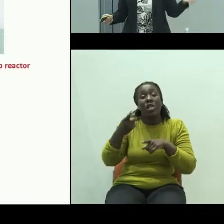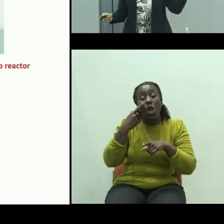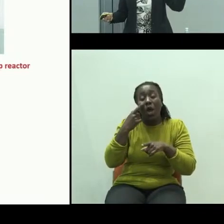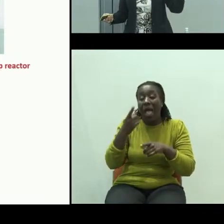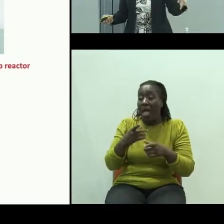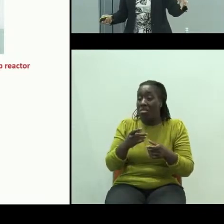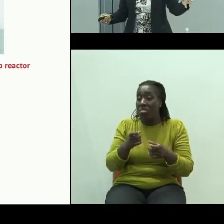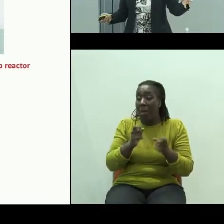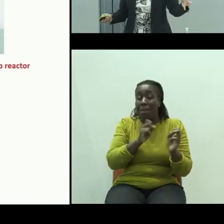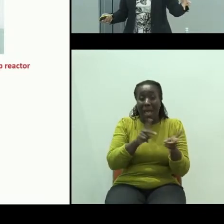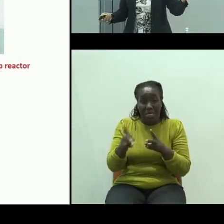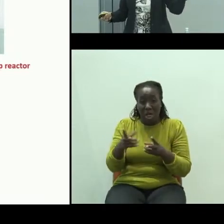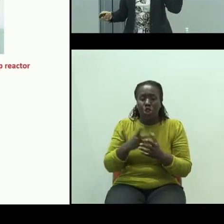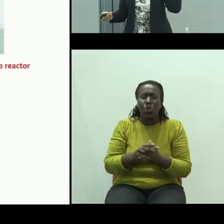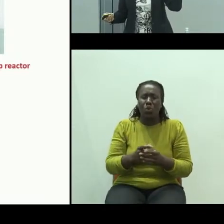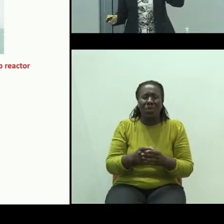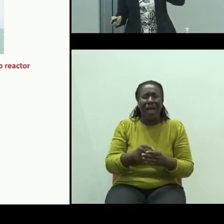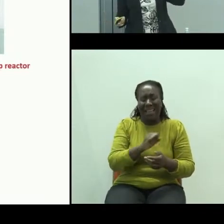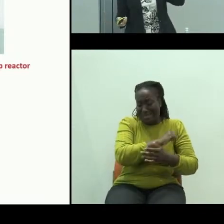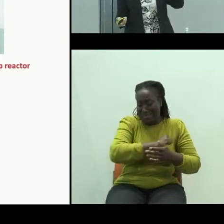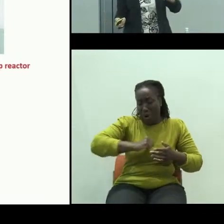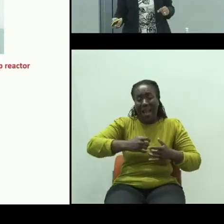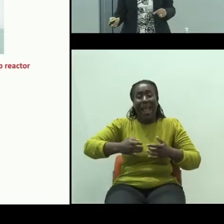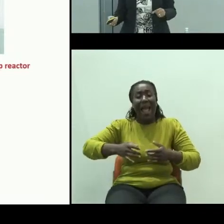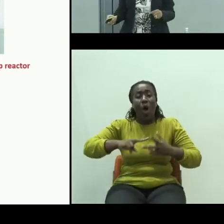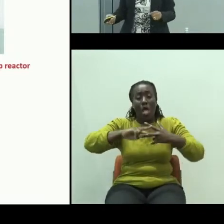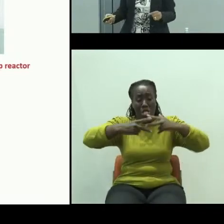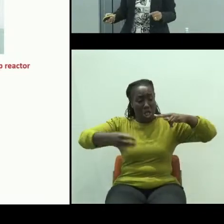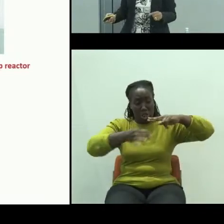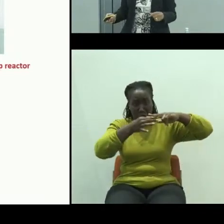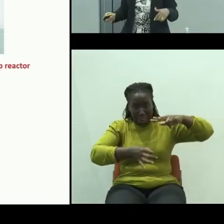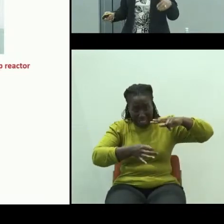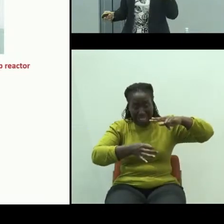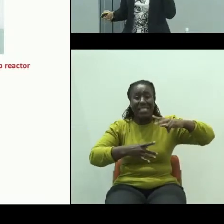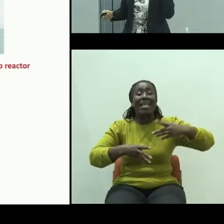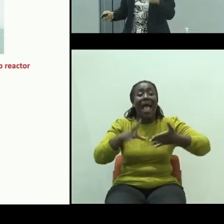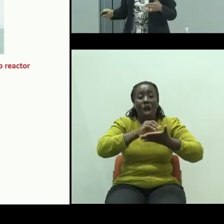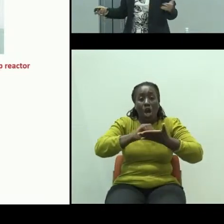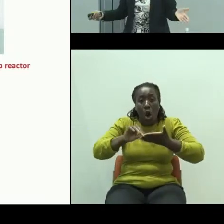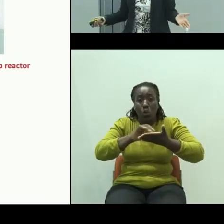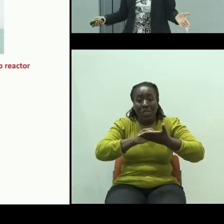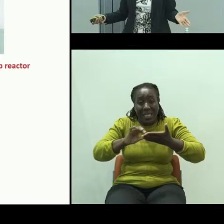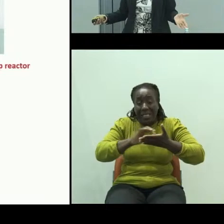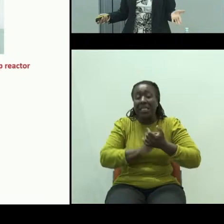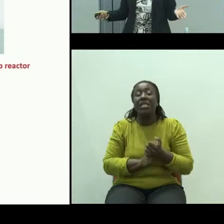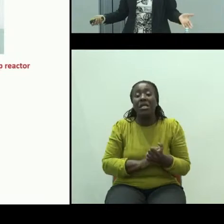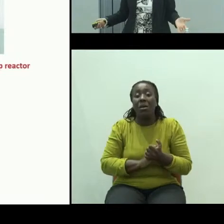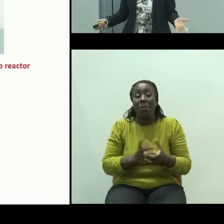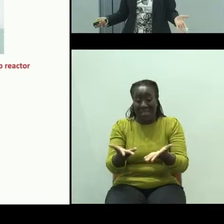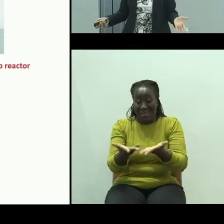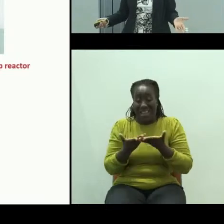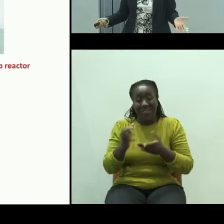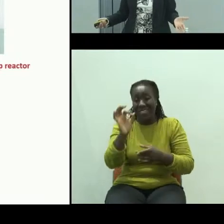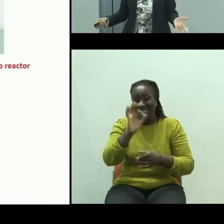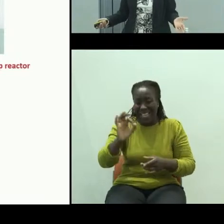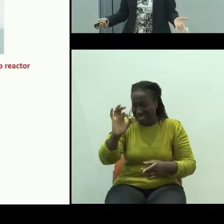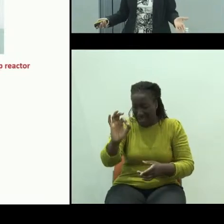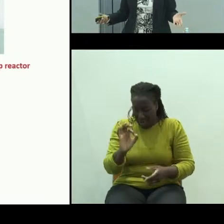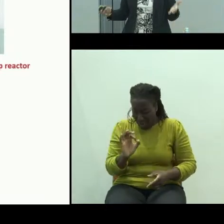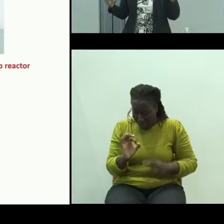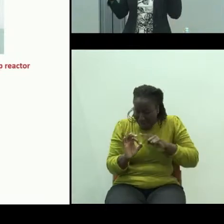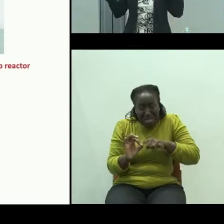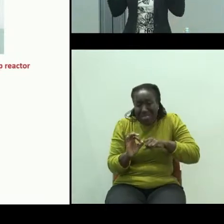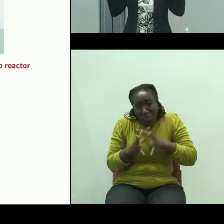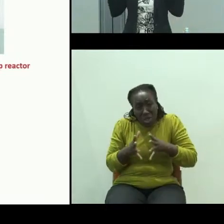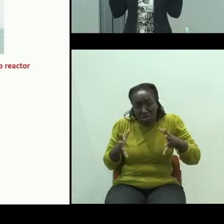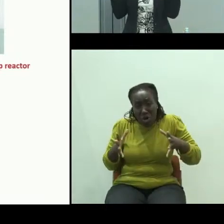which is to knock out the genes encoding, in this case for acetate, but that gave us a cell that wouldn't grow at all. Okay? So we